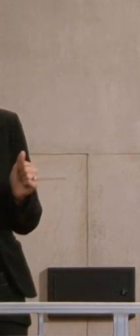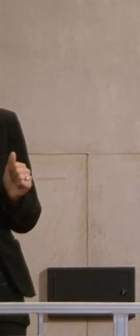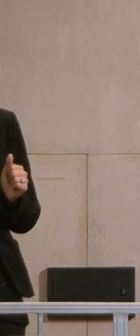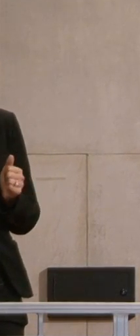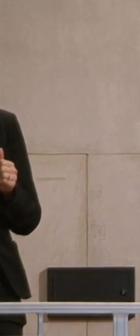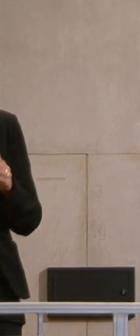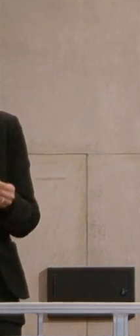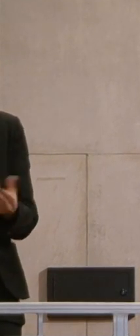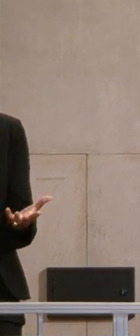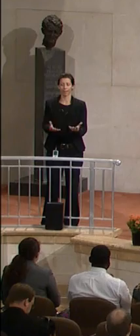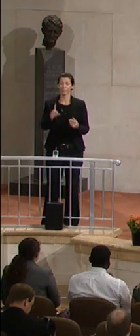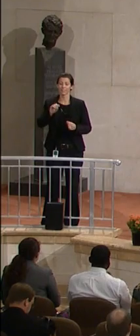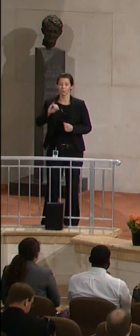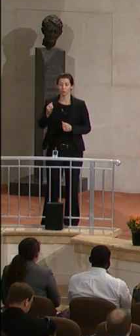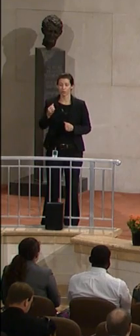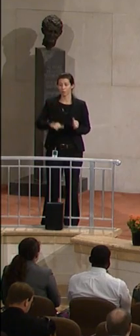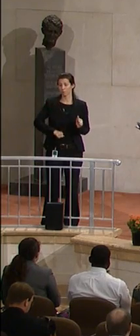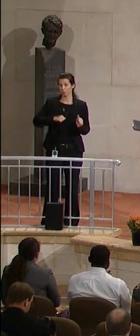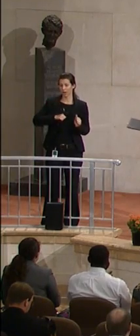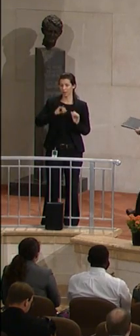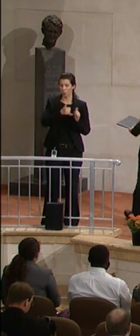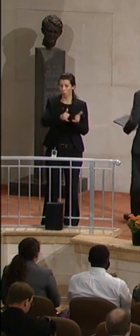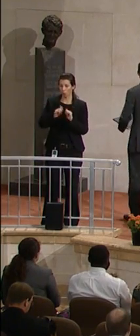Pride Awards.